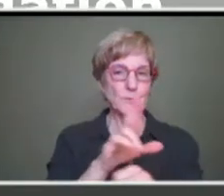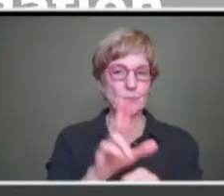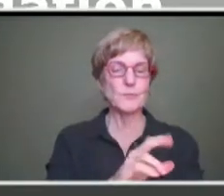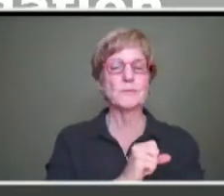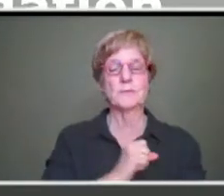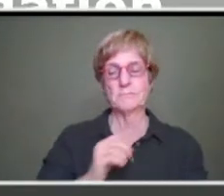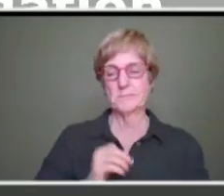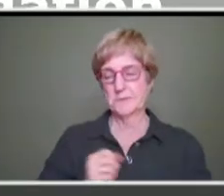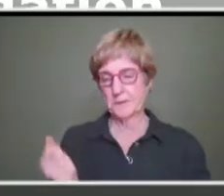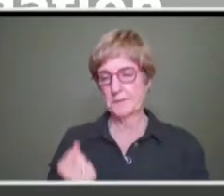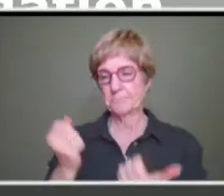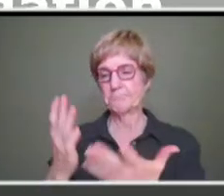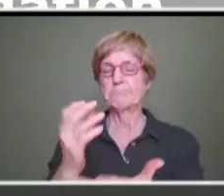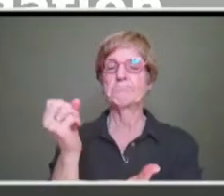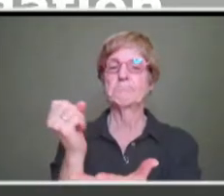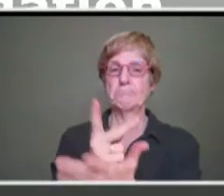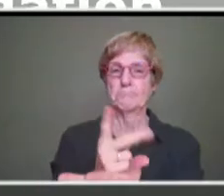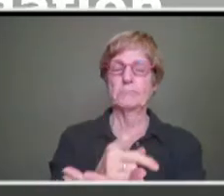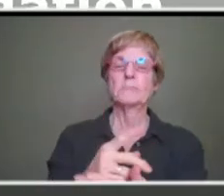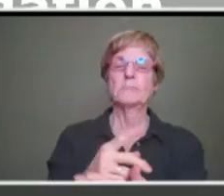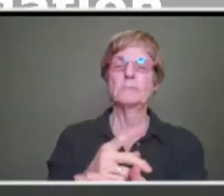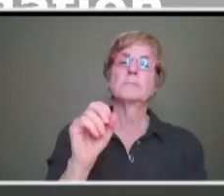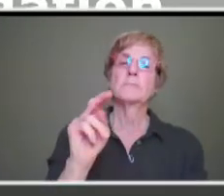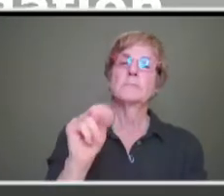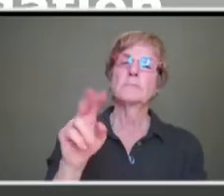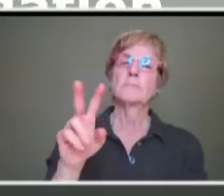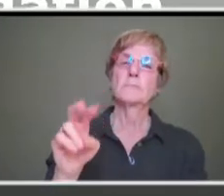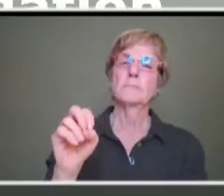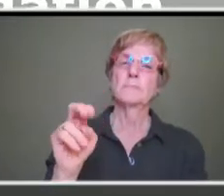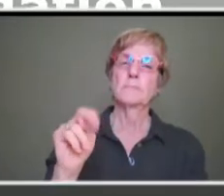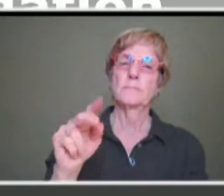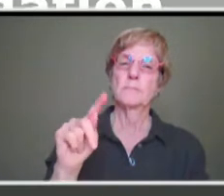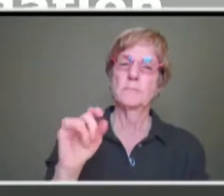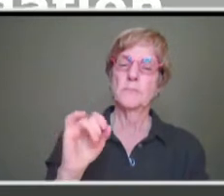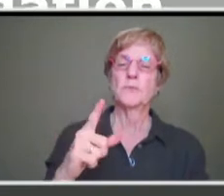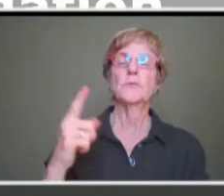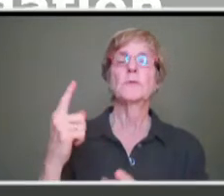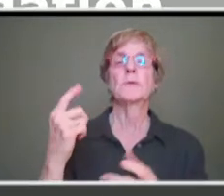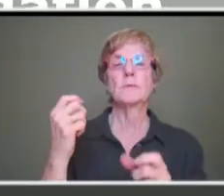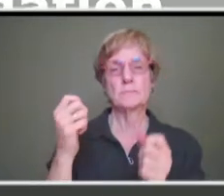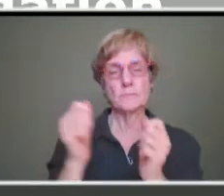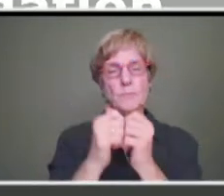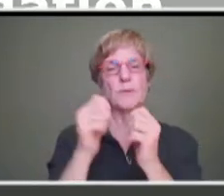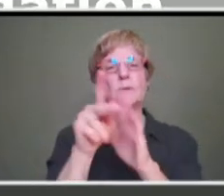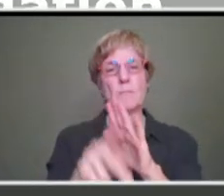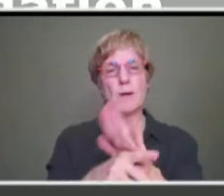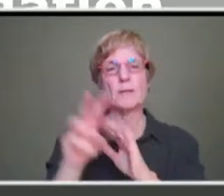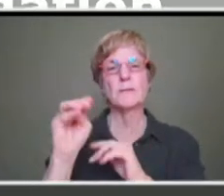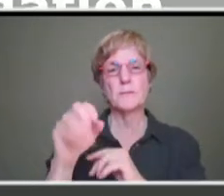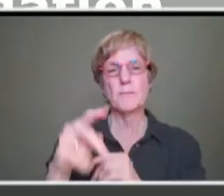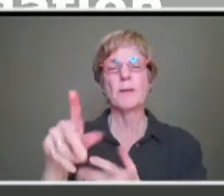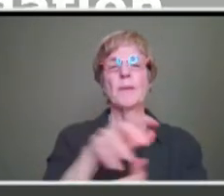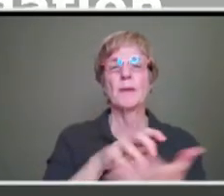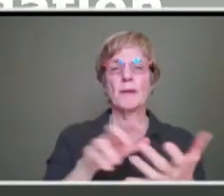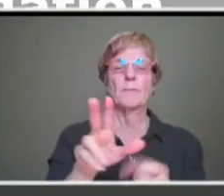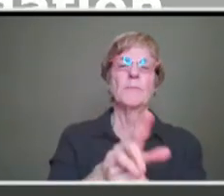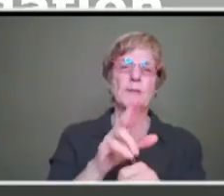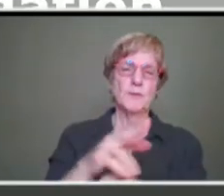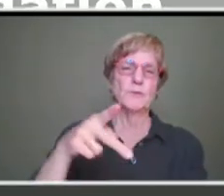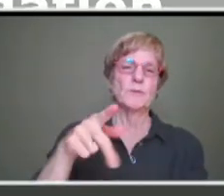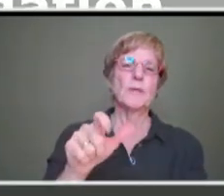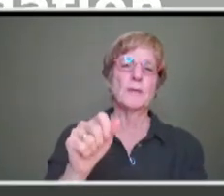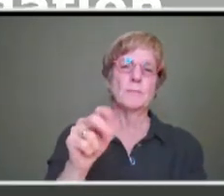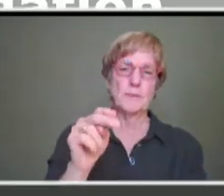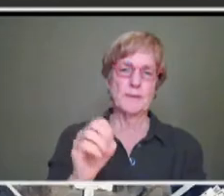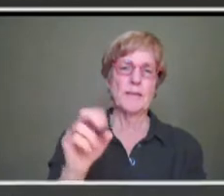recommend approval this petition it is conventional in nature it is consistent with the policy map recommendation for the Innovation mixed-use Place type and we'll be happy to